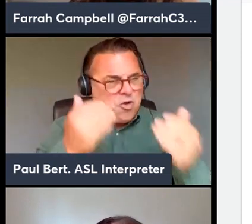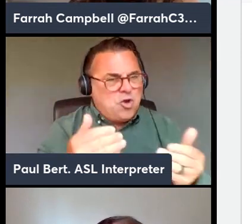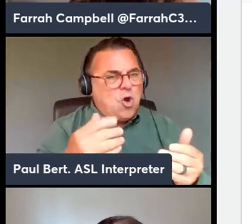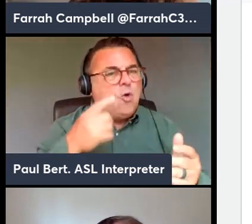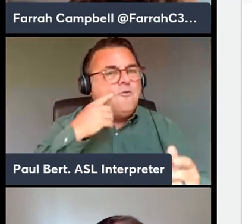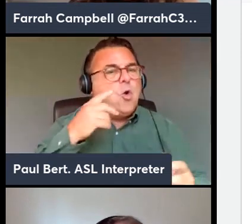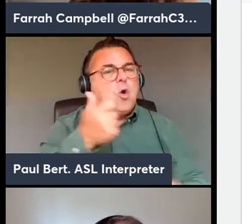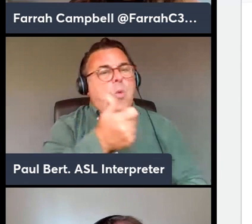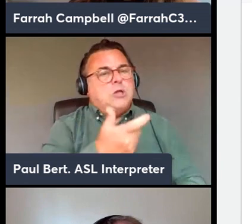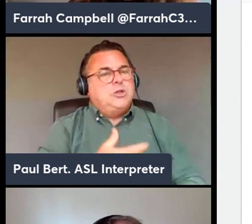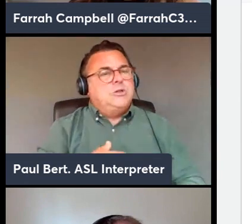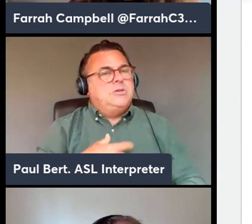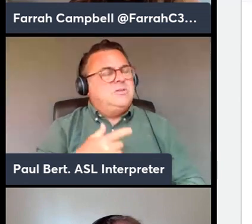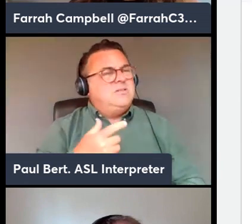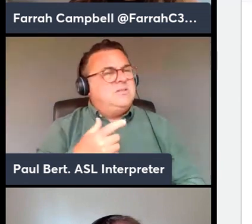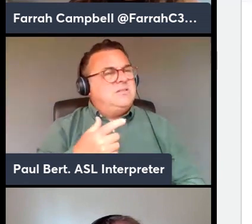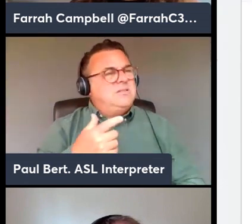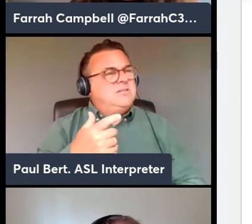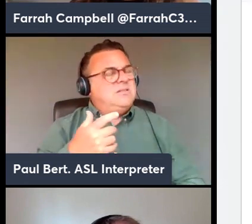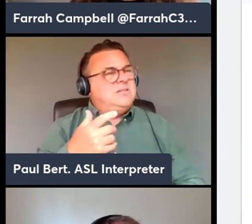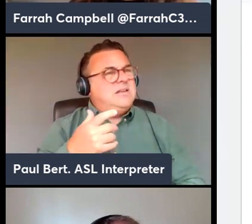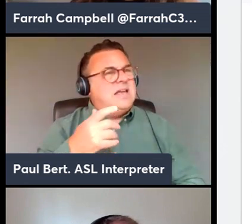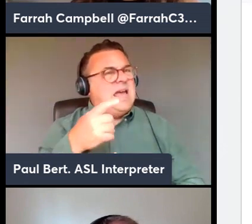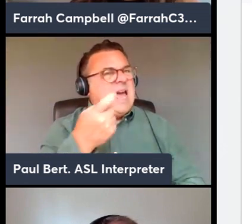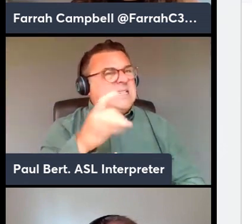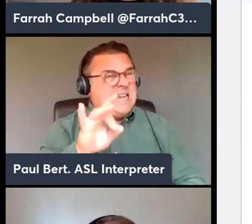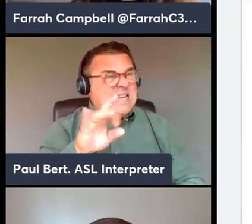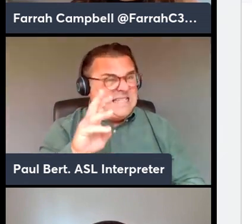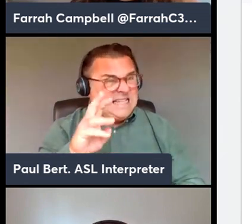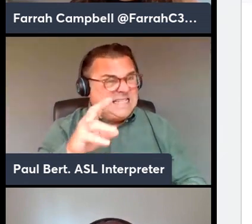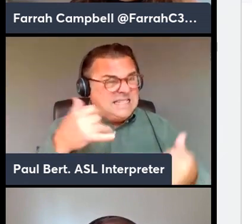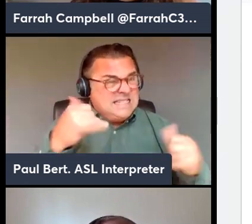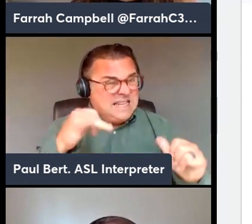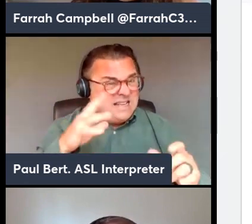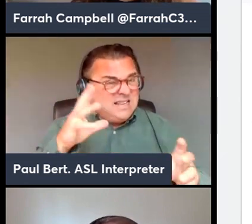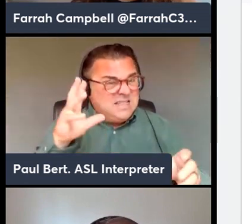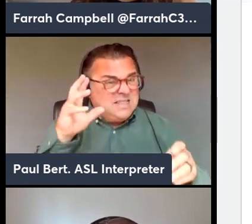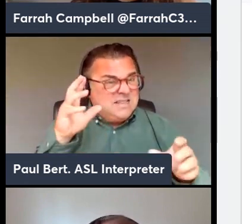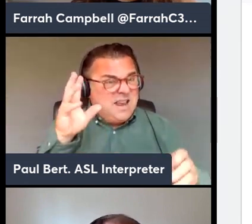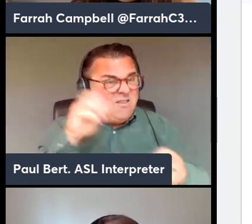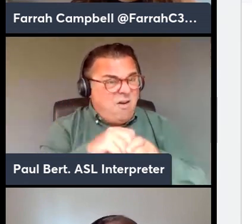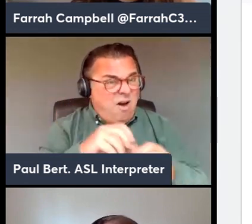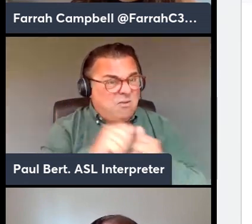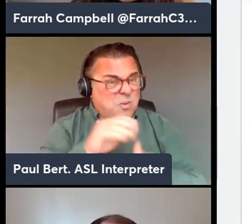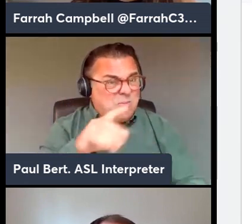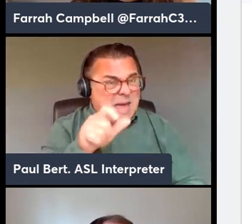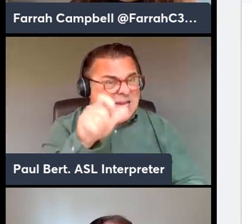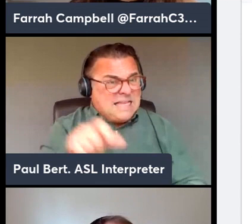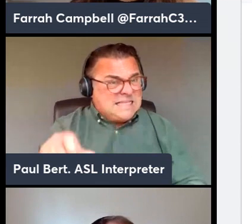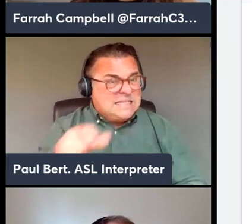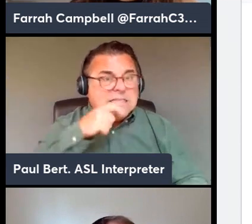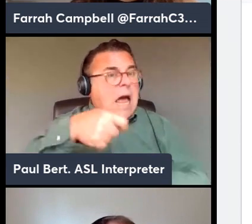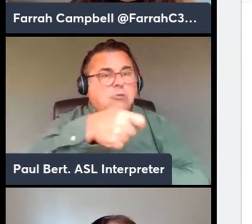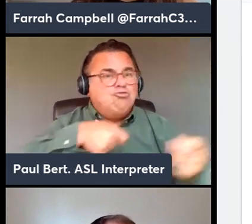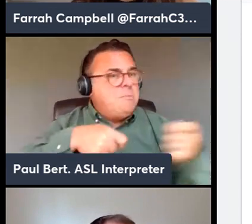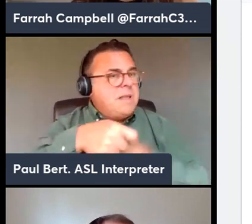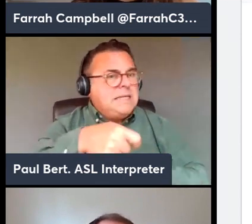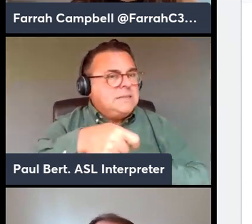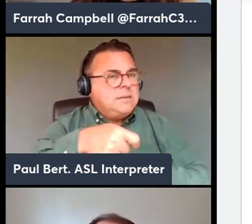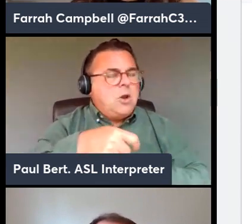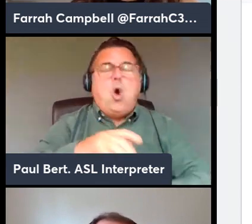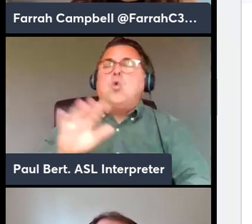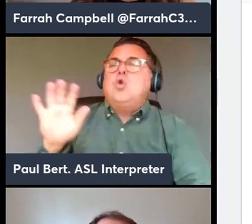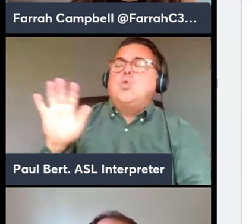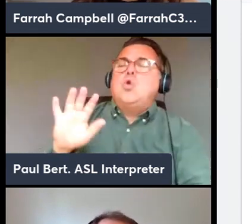right? There is still a role to play for the x86 absolutely Mac instances, right? This is absolutely not a replacement in any way.